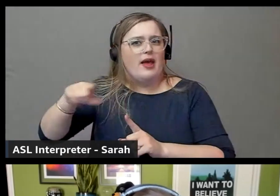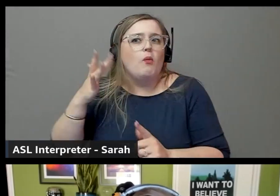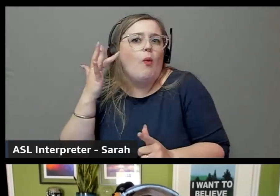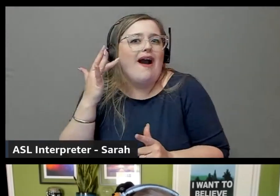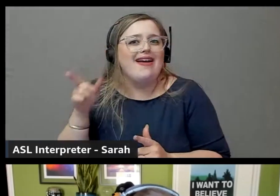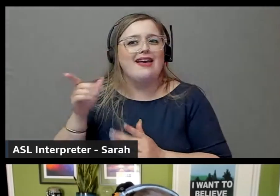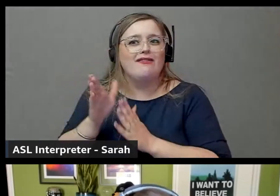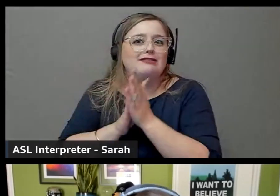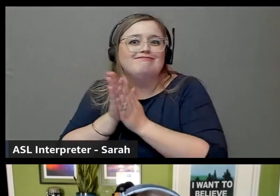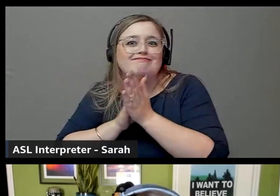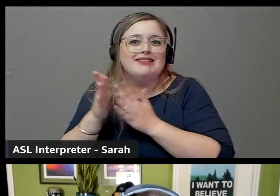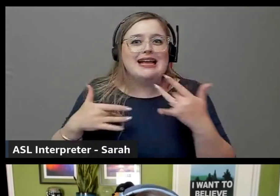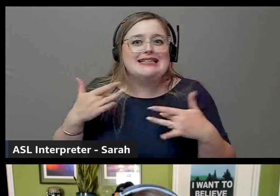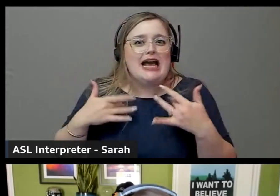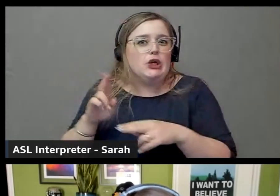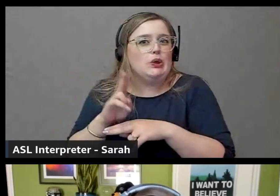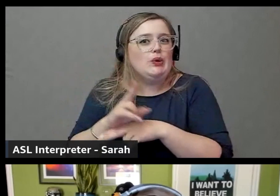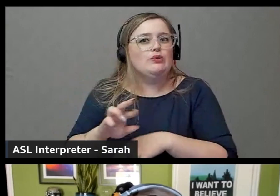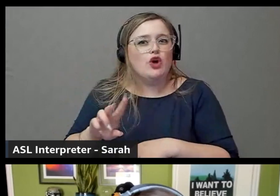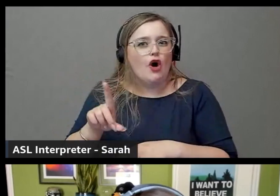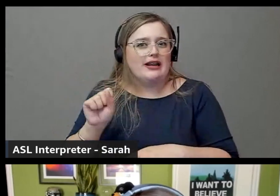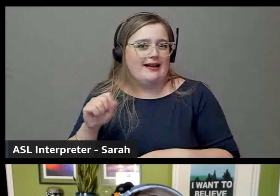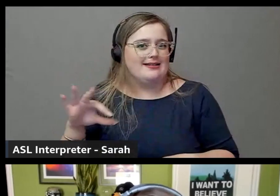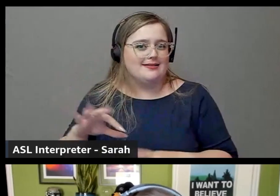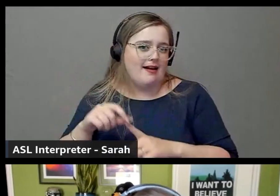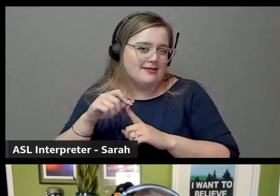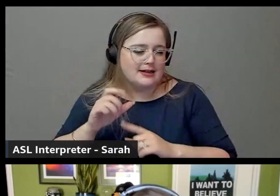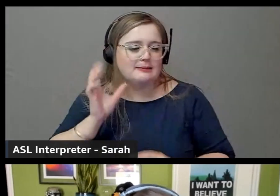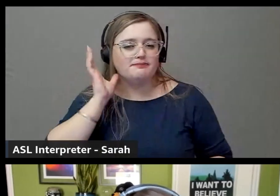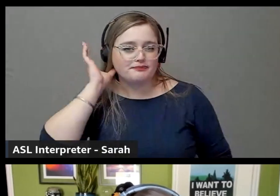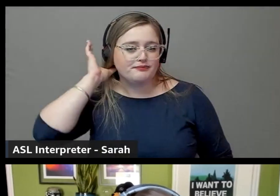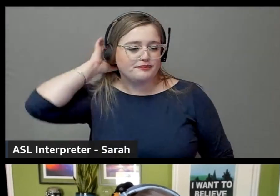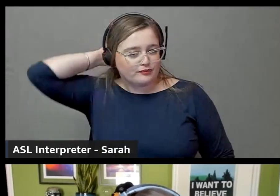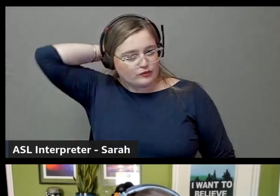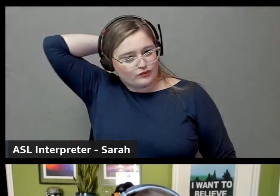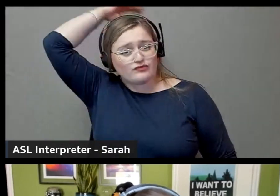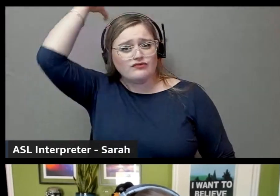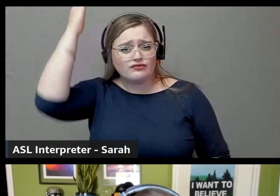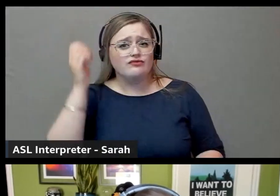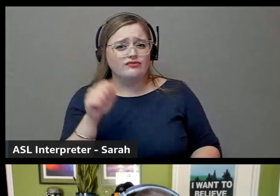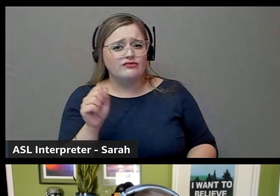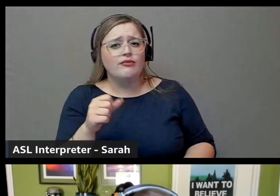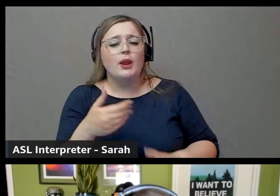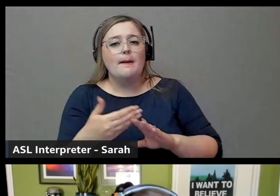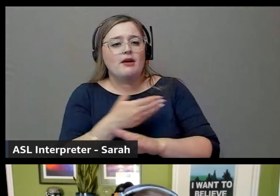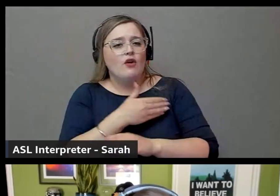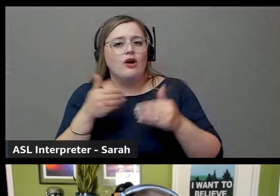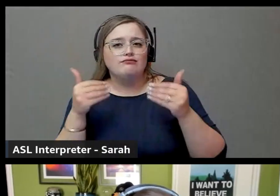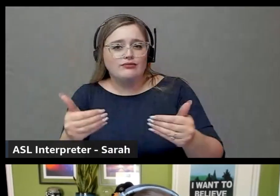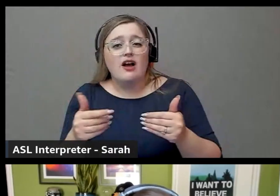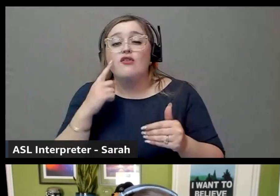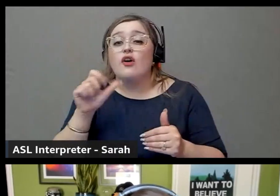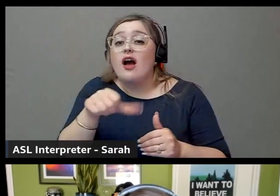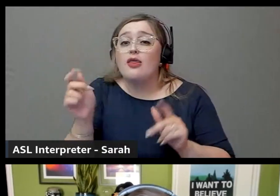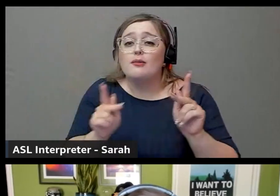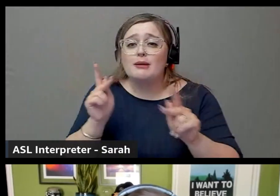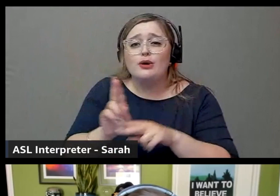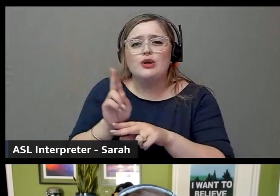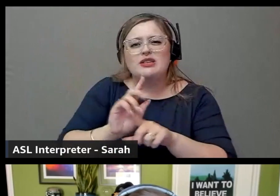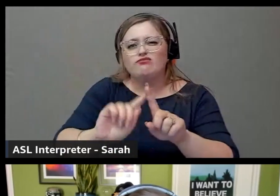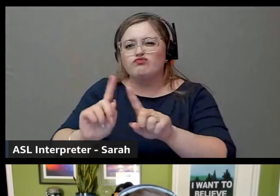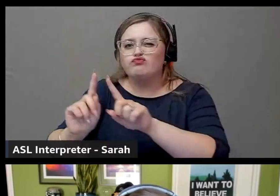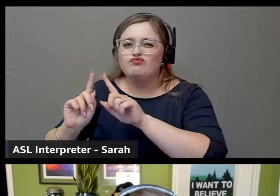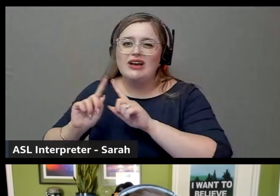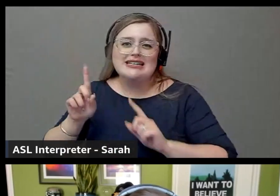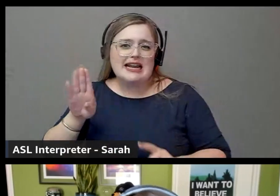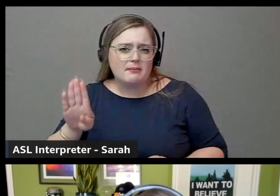using RDS Custom for SQL Server? Sounds good. Well, before I go into there, just for those who may be using other databases, since there are some people